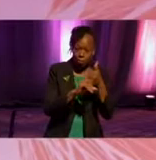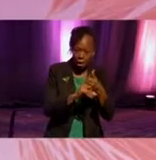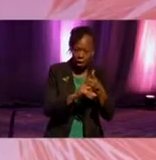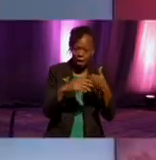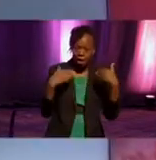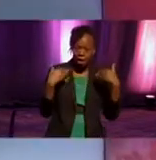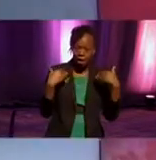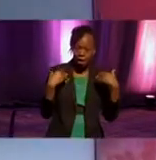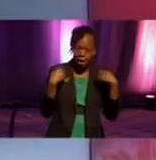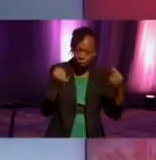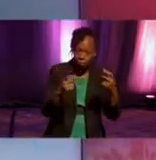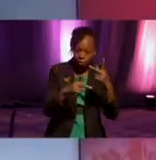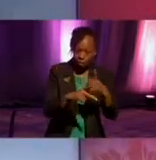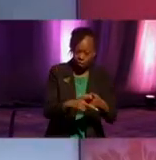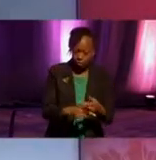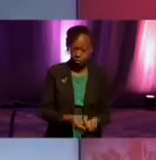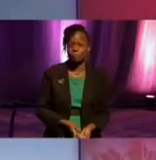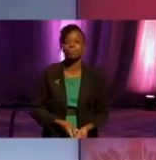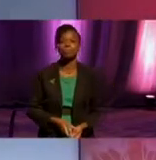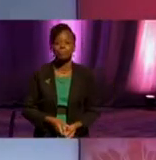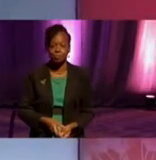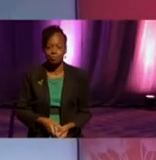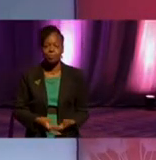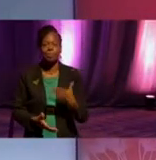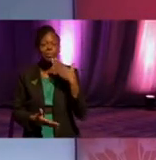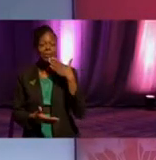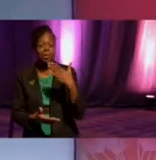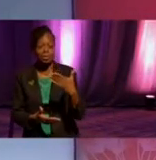Thank you. And Ms.